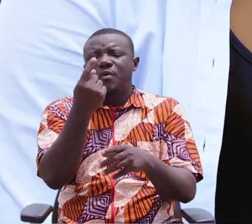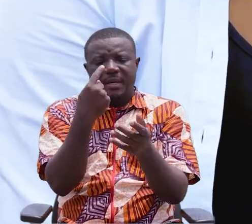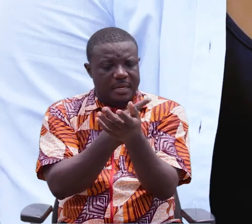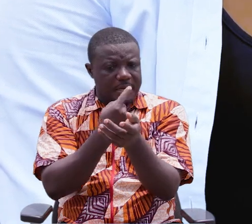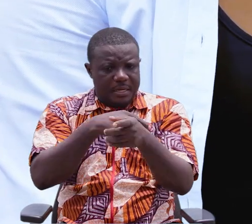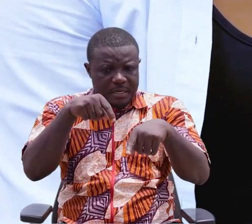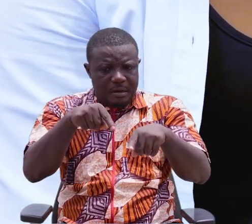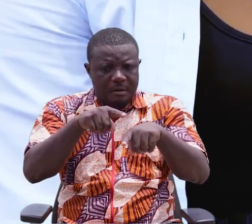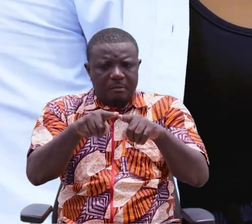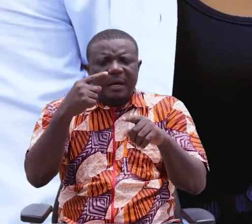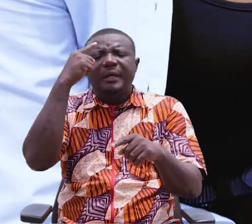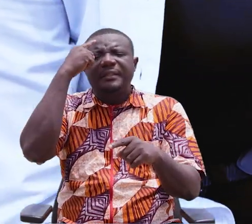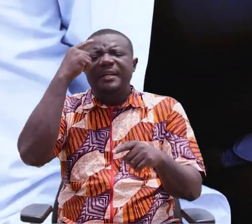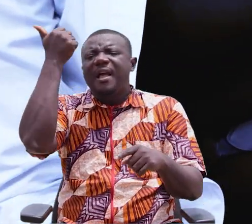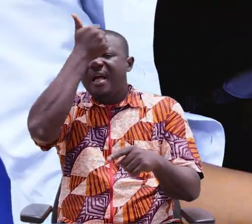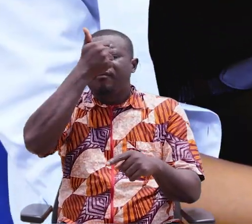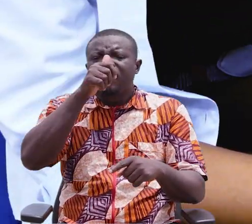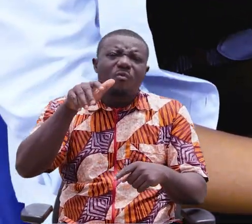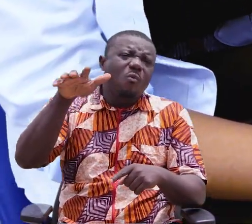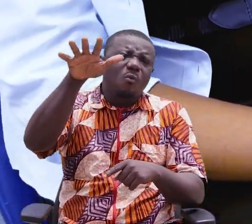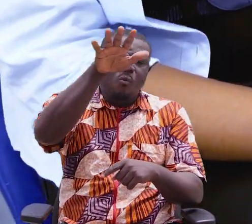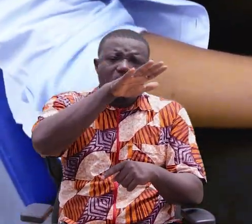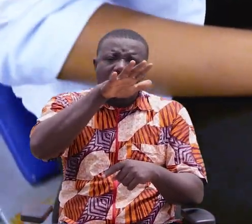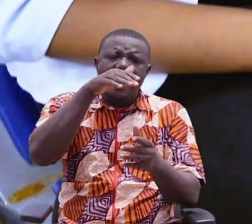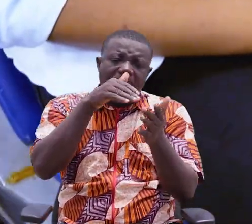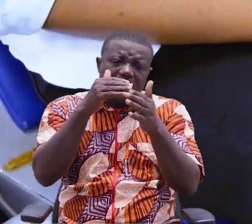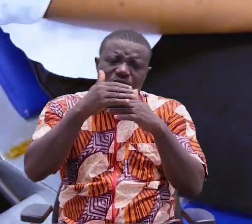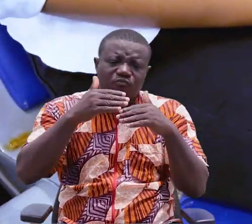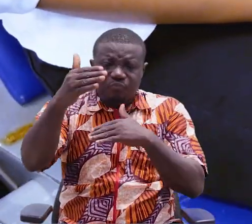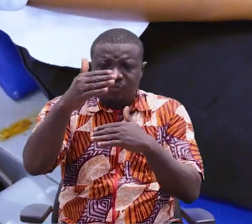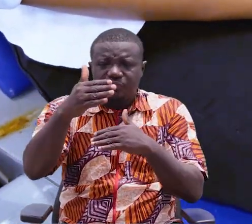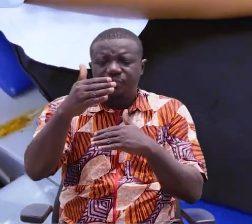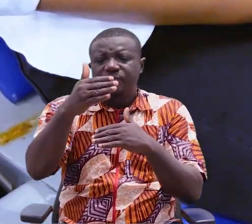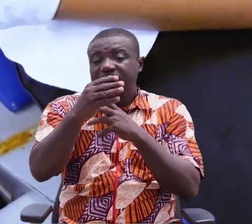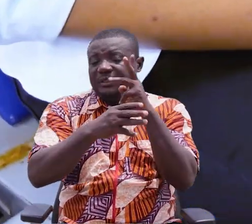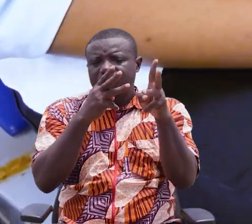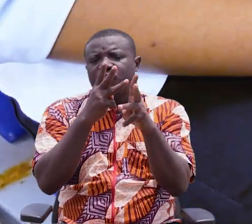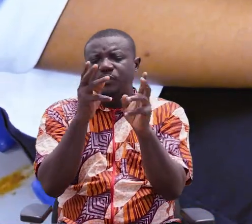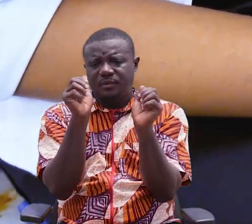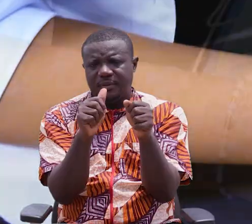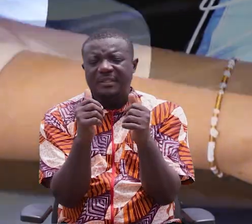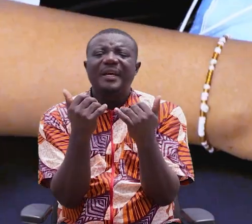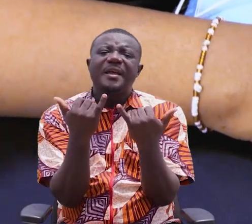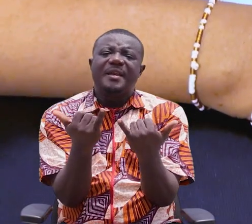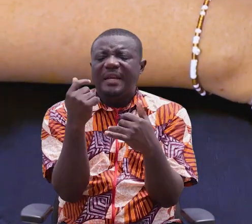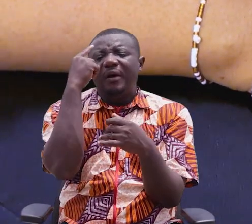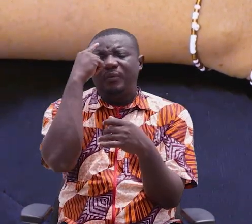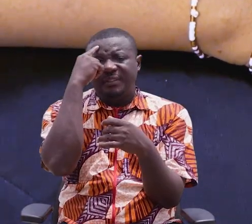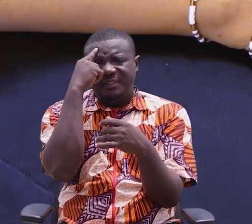to Ghana. We are looking at the entire sub-region and even beyond. We might not right